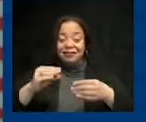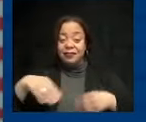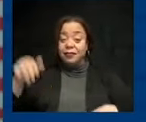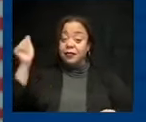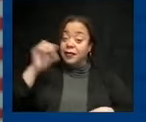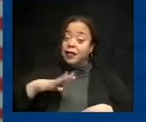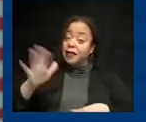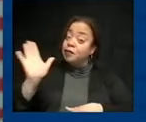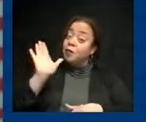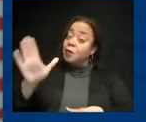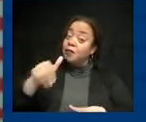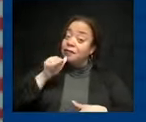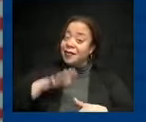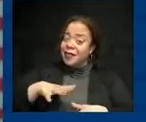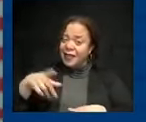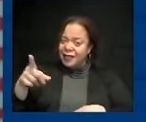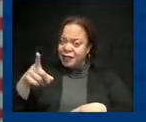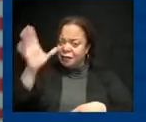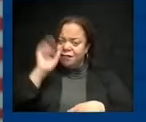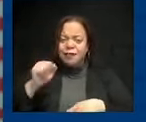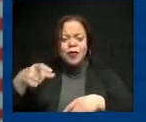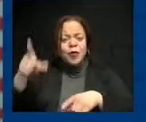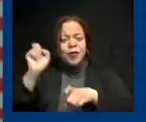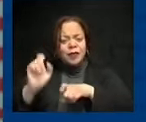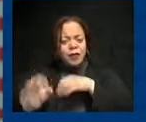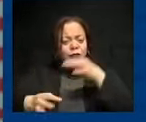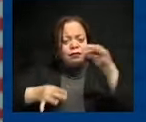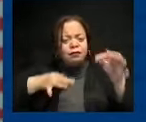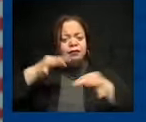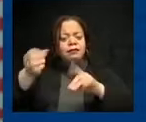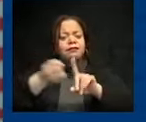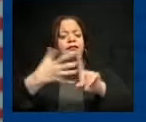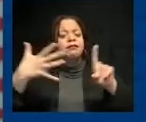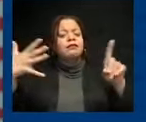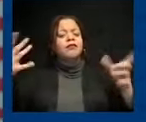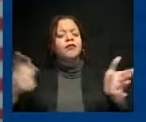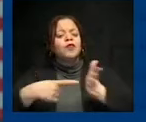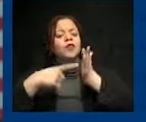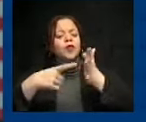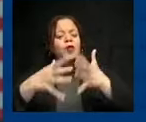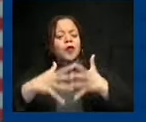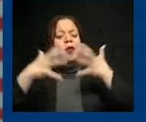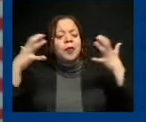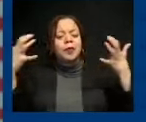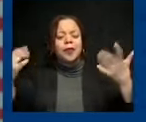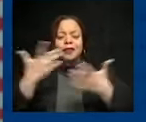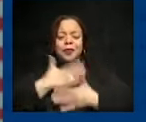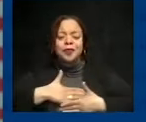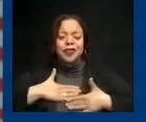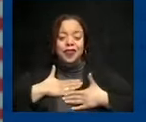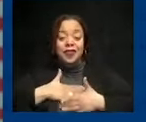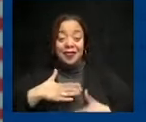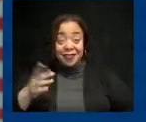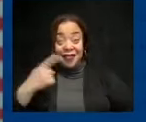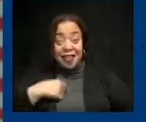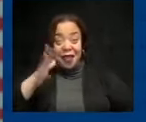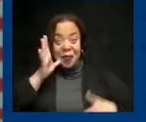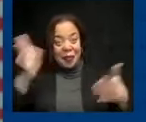he appreciates and cares for her. Now, I sing it for you, but I don't want to scar y'all for